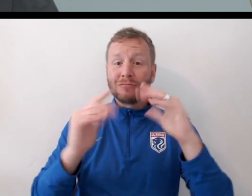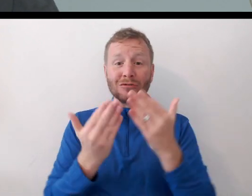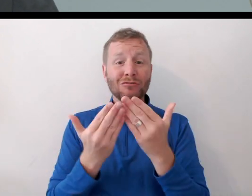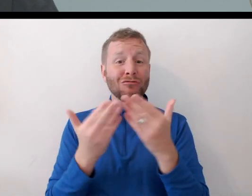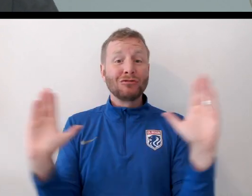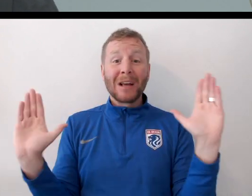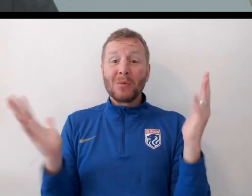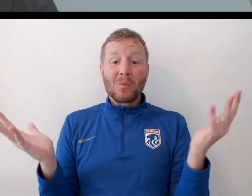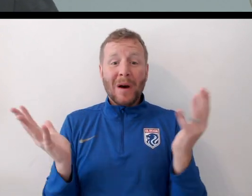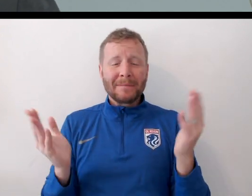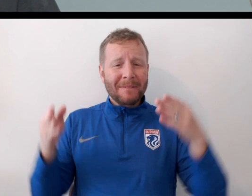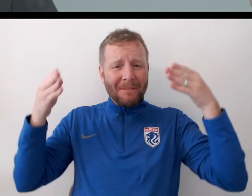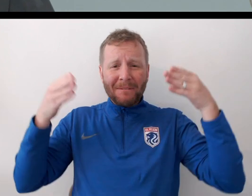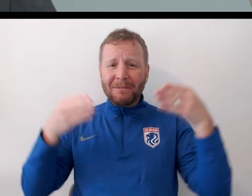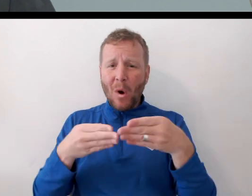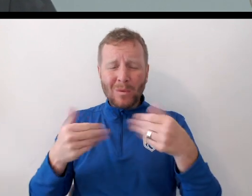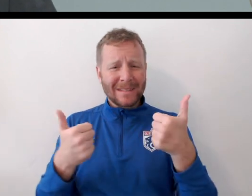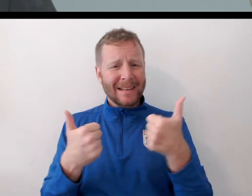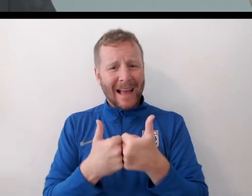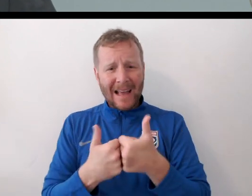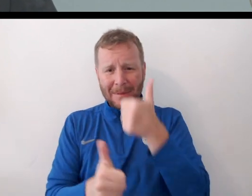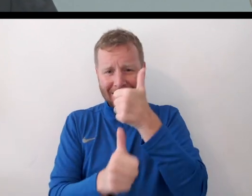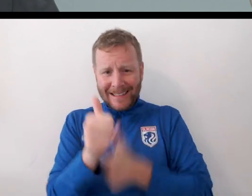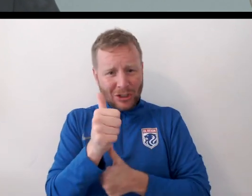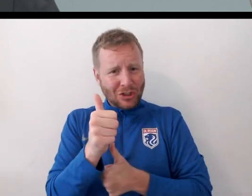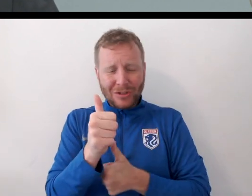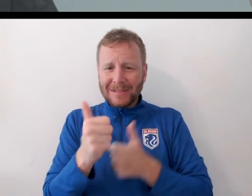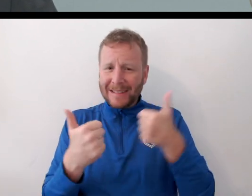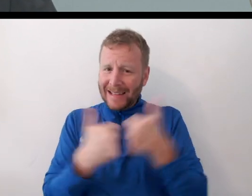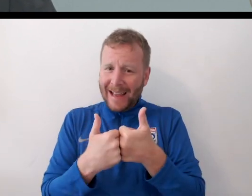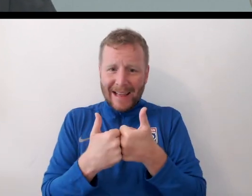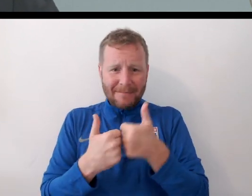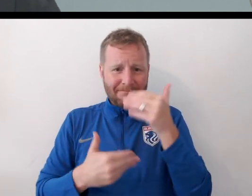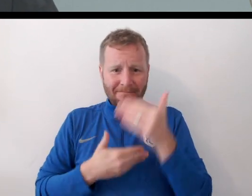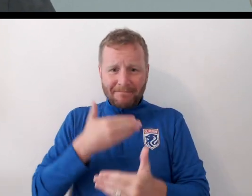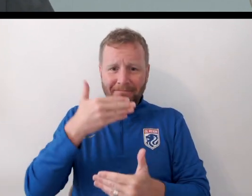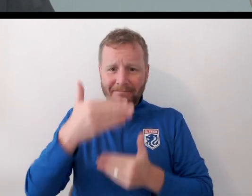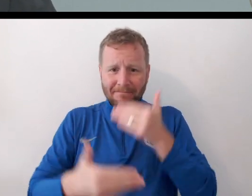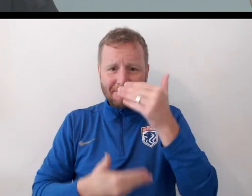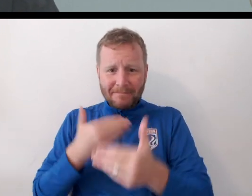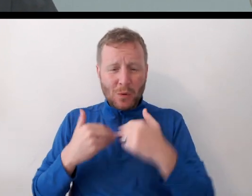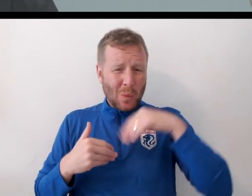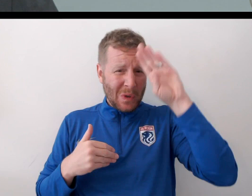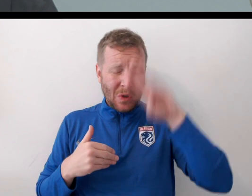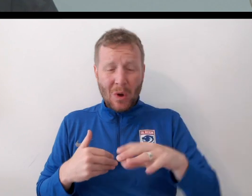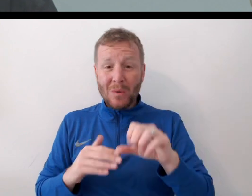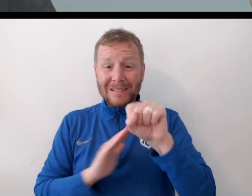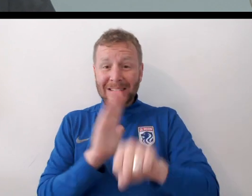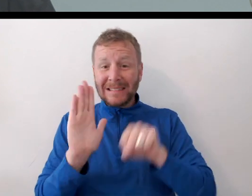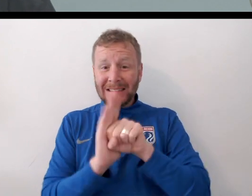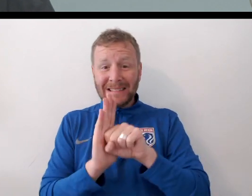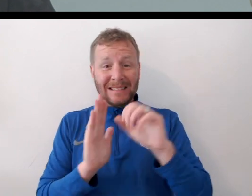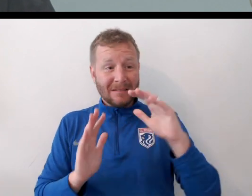general, you just have to focus on the game that's the closest to you. You know, it's like, yeah, it's going to be a really close season.